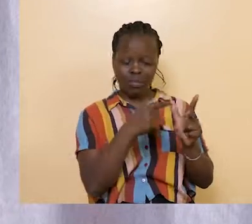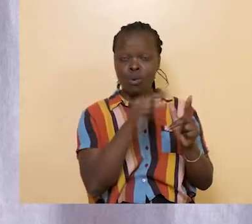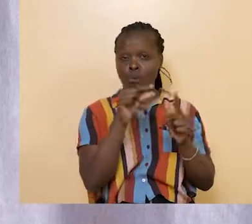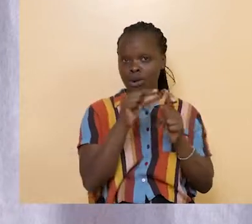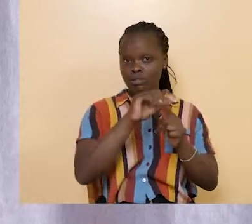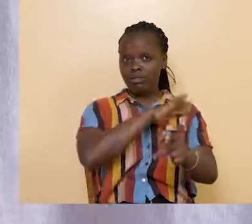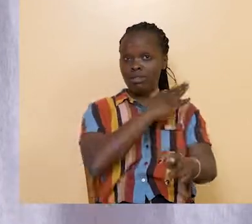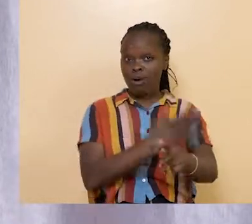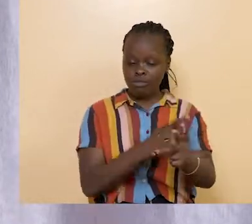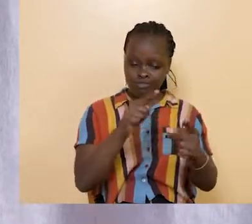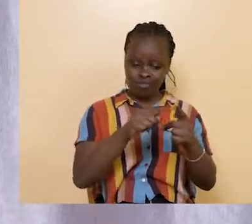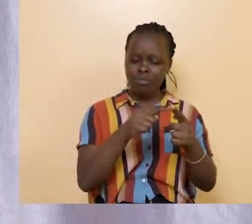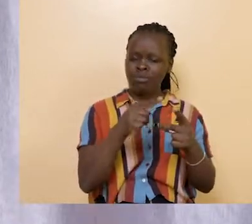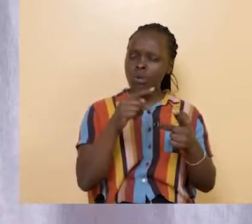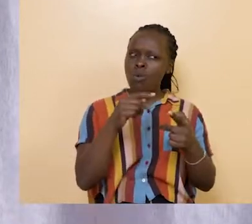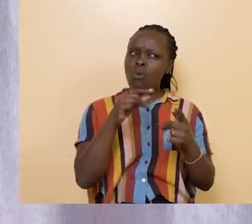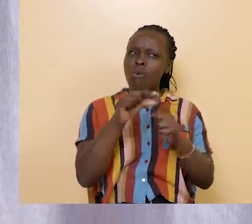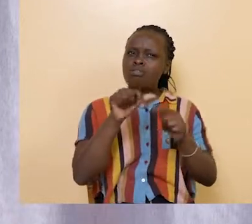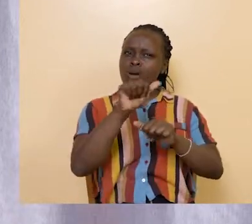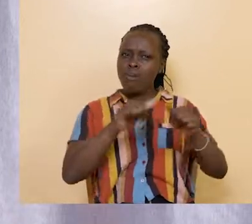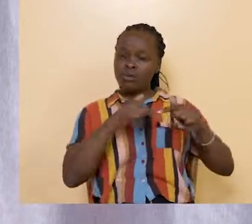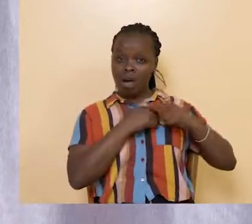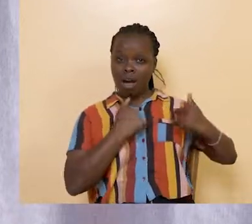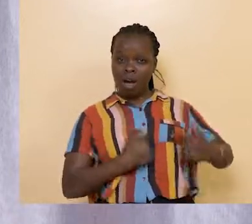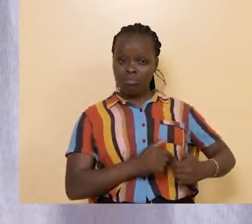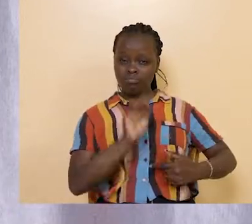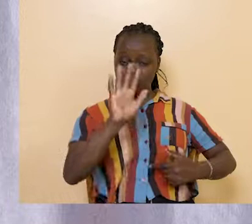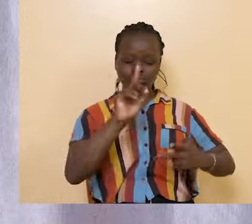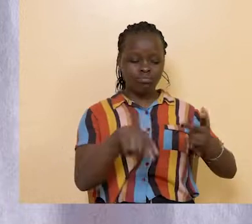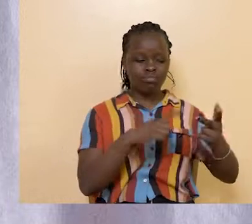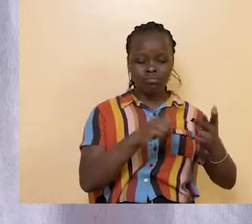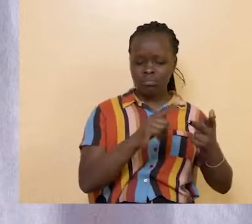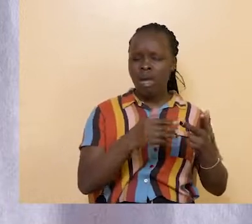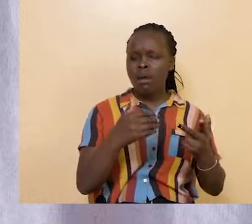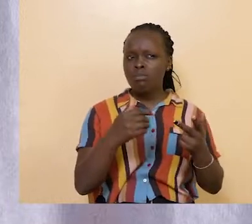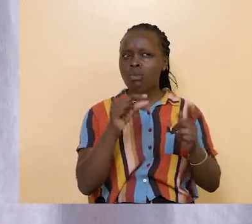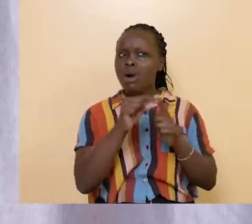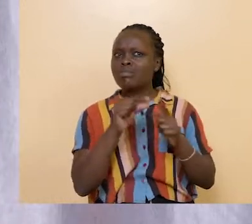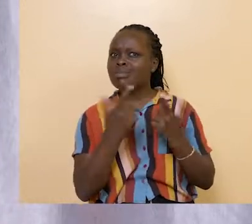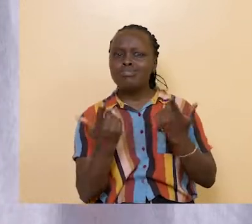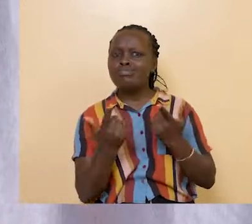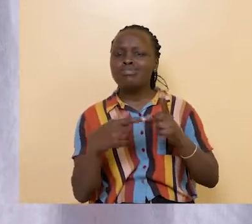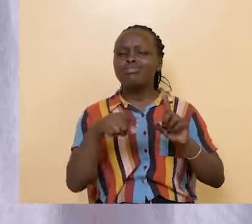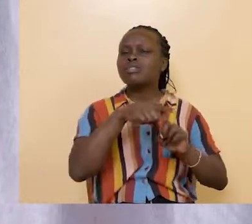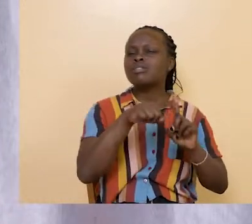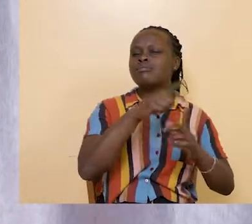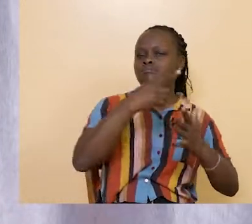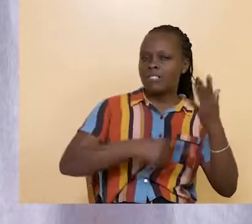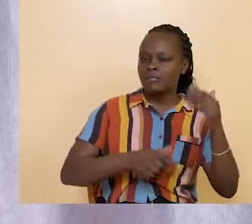has something to say by his words, but also by his example about what we ought to do with our words. And so I would like to leave us